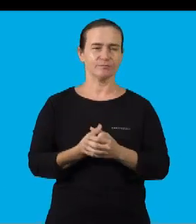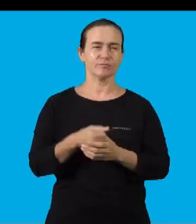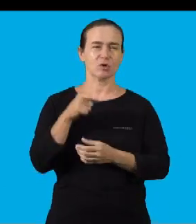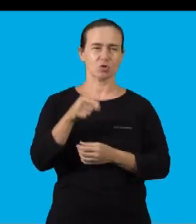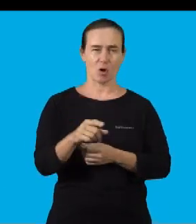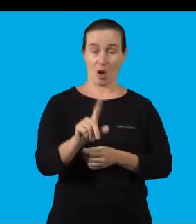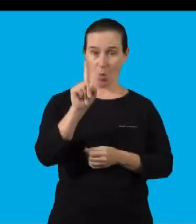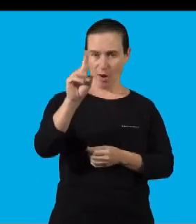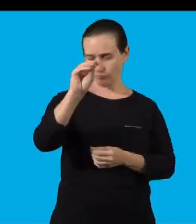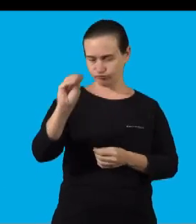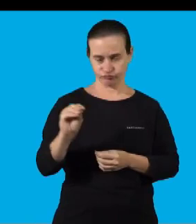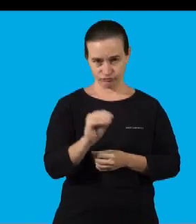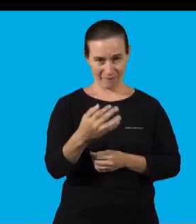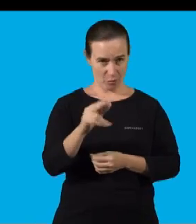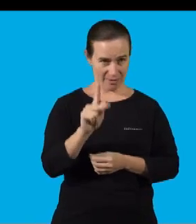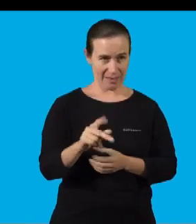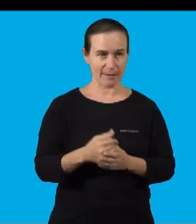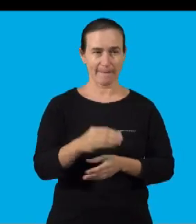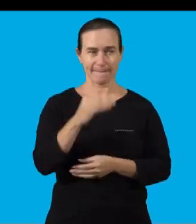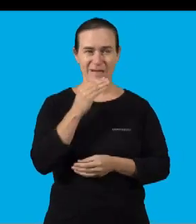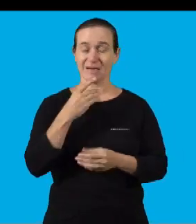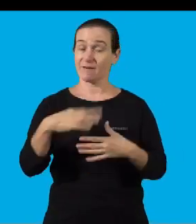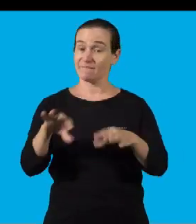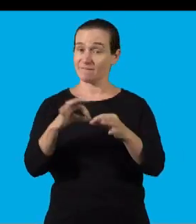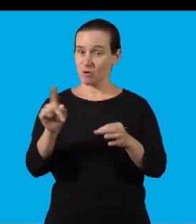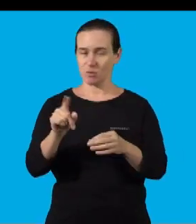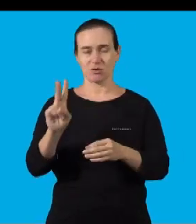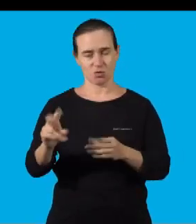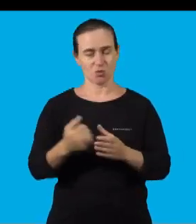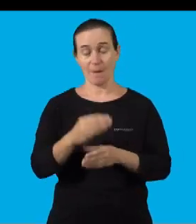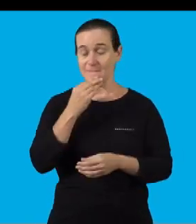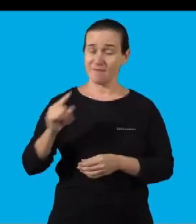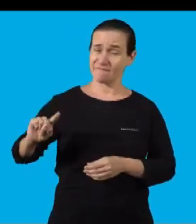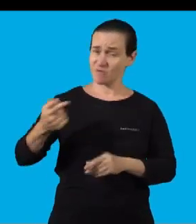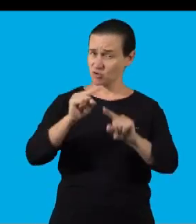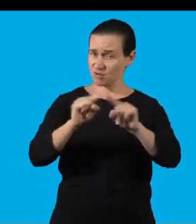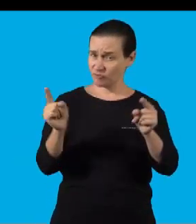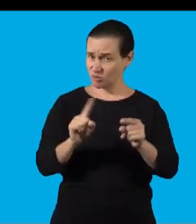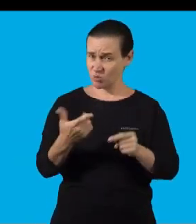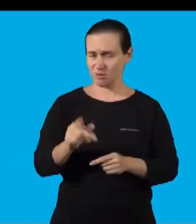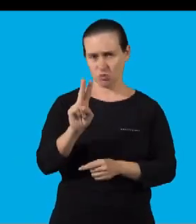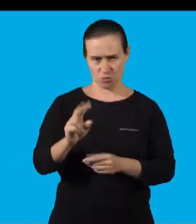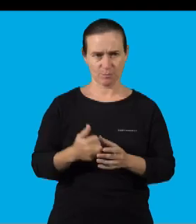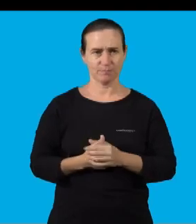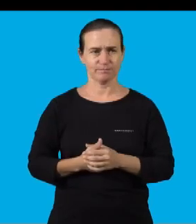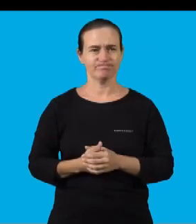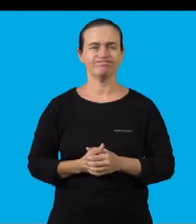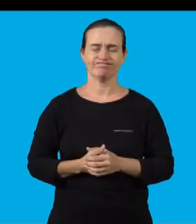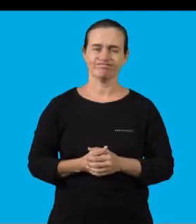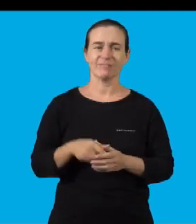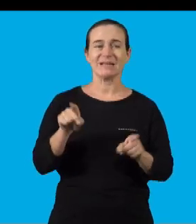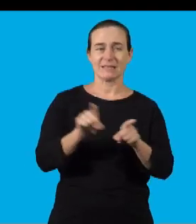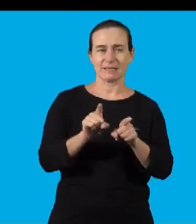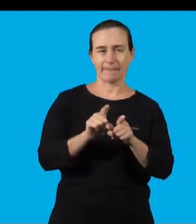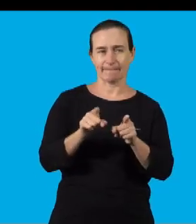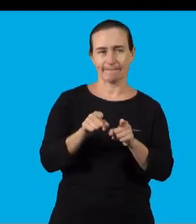substitute 1 in the value of k, that is going to give us a value of 2, which means that the first differences is 2. Again, if